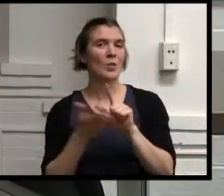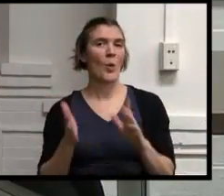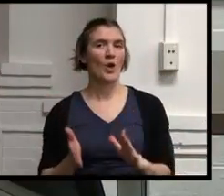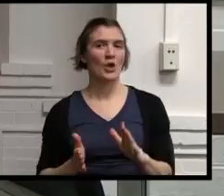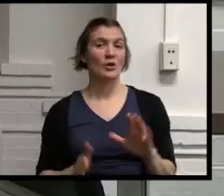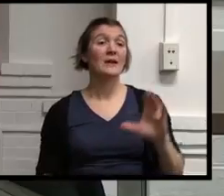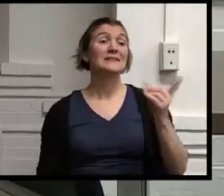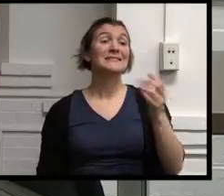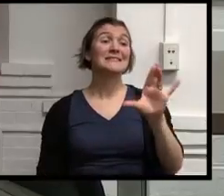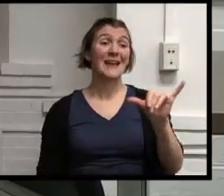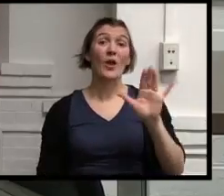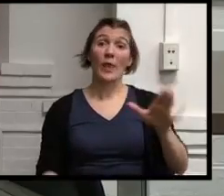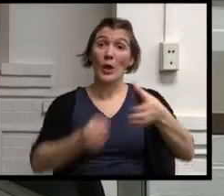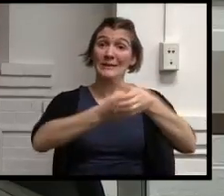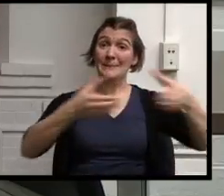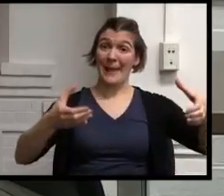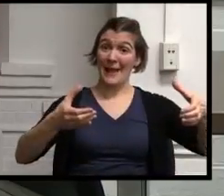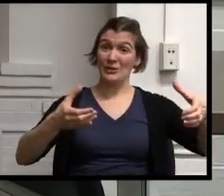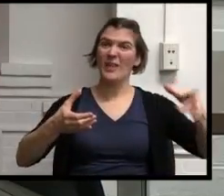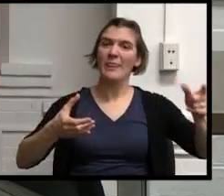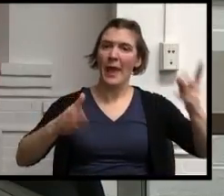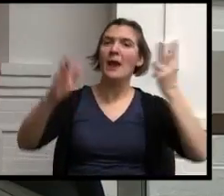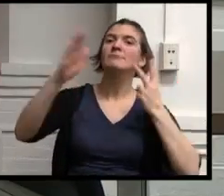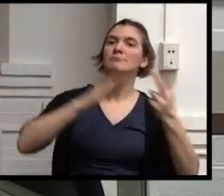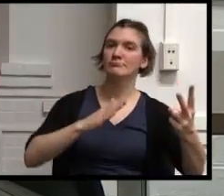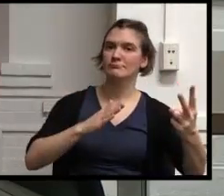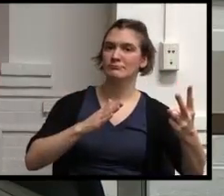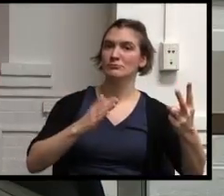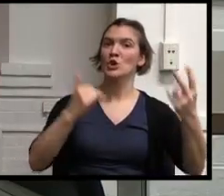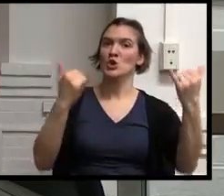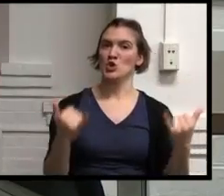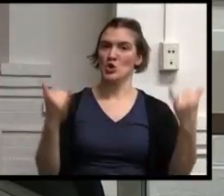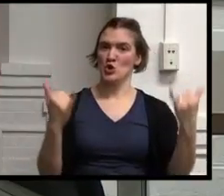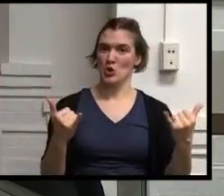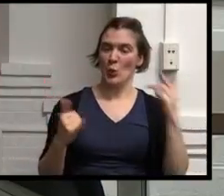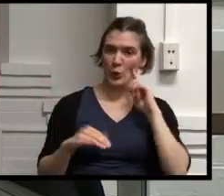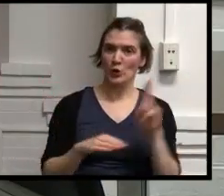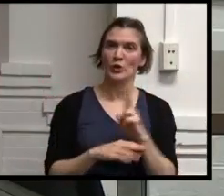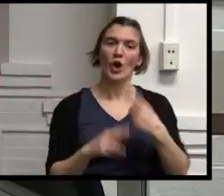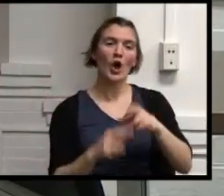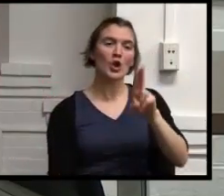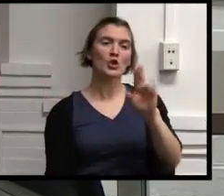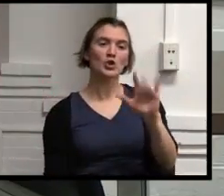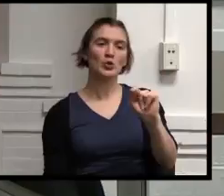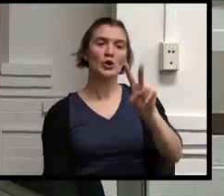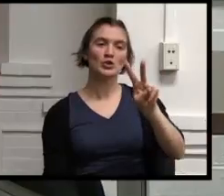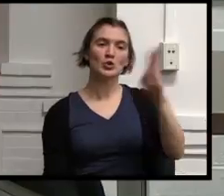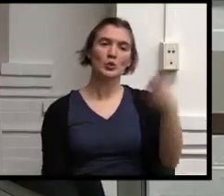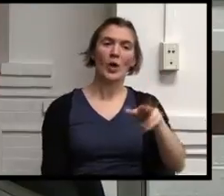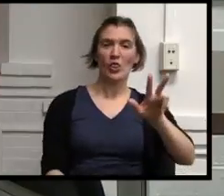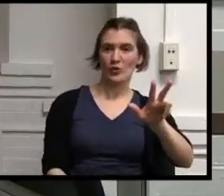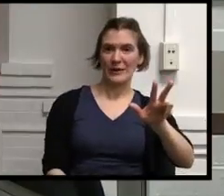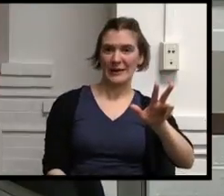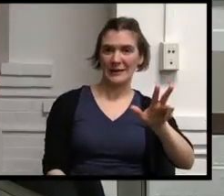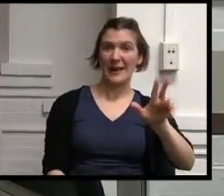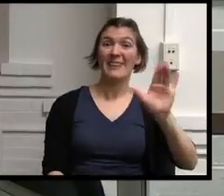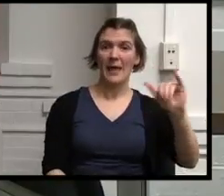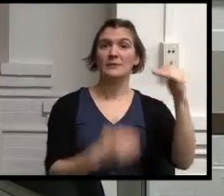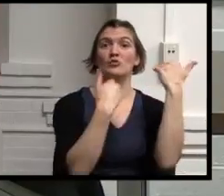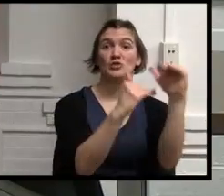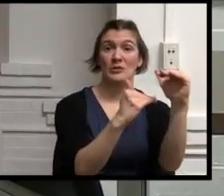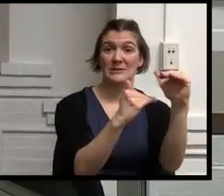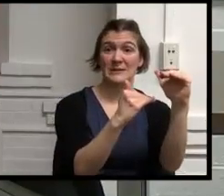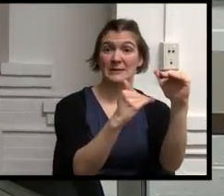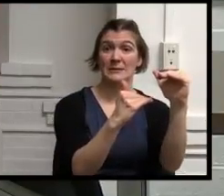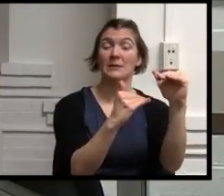The Commonwealth Dairy expansion plans on its current land, what's known as Unit 2/3, is Yep. constrained, but